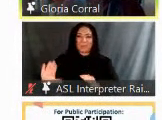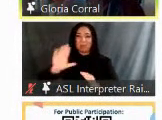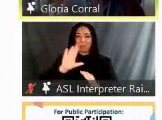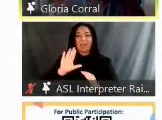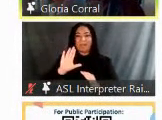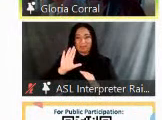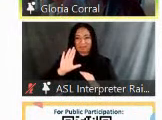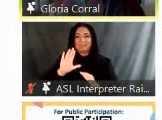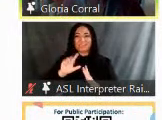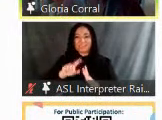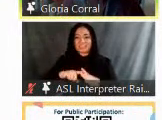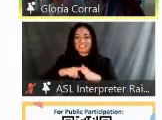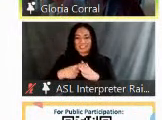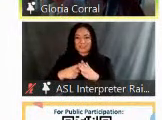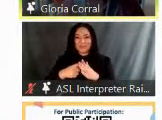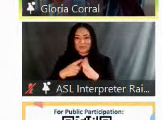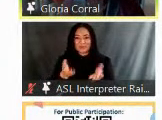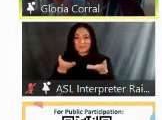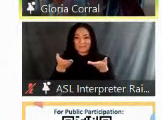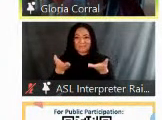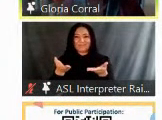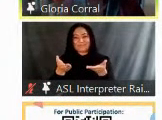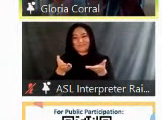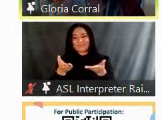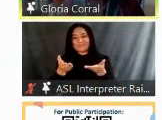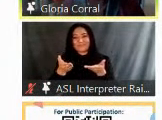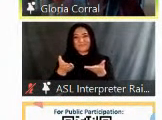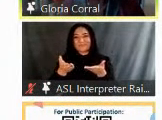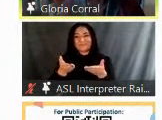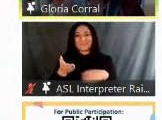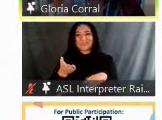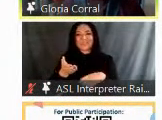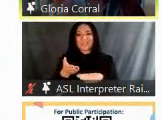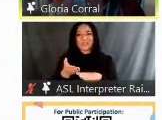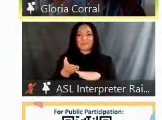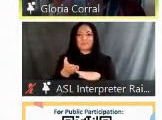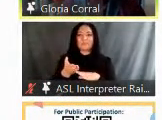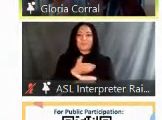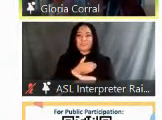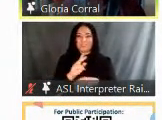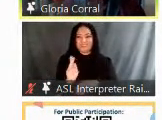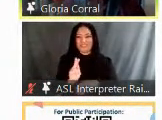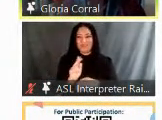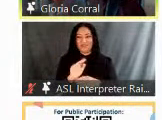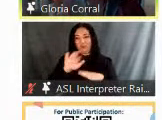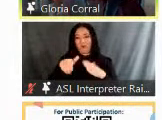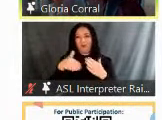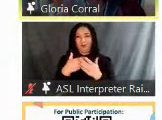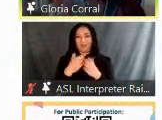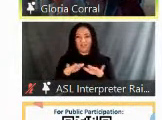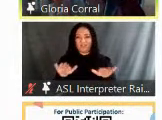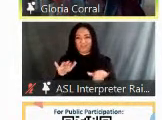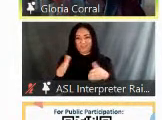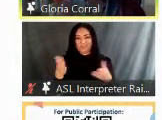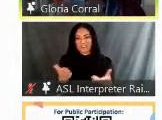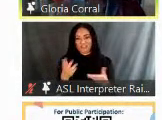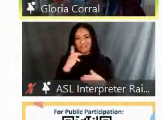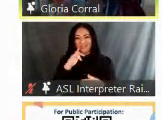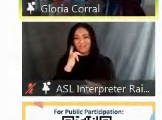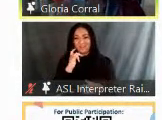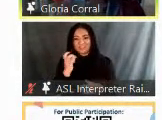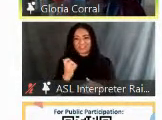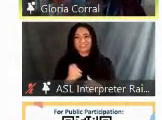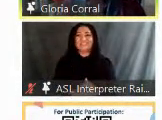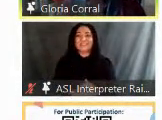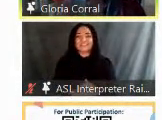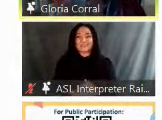universal mixed delivery system for pre-kindergarten for all children in California. I want to say that it